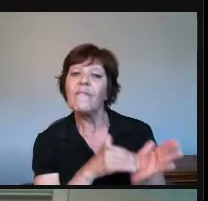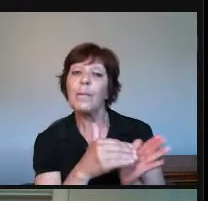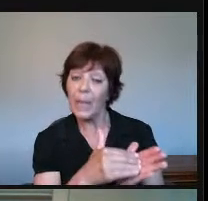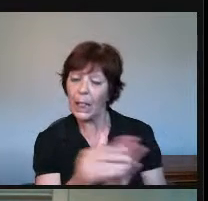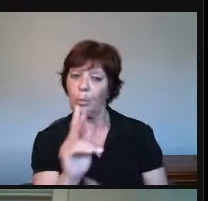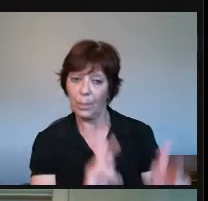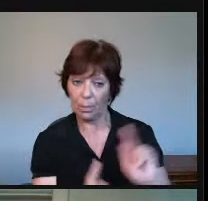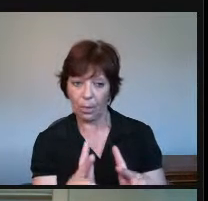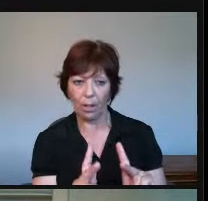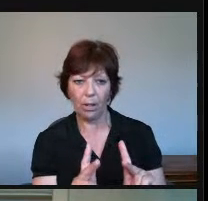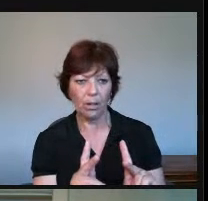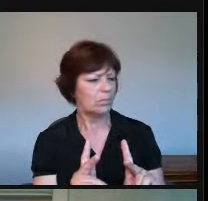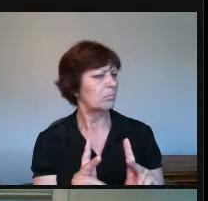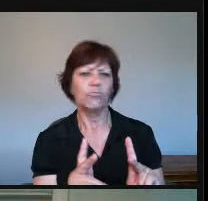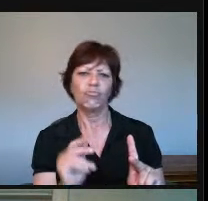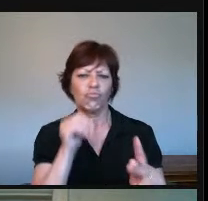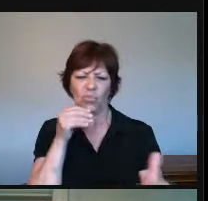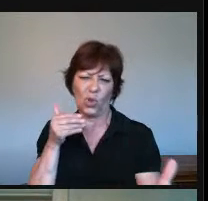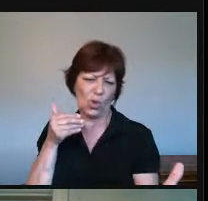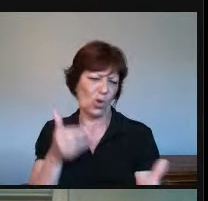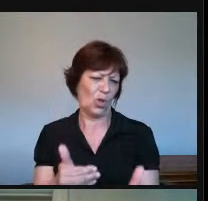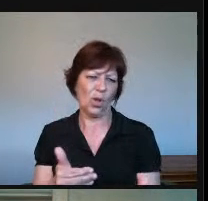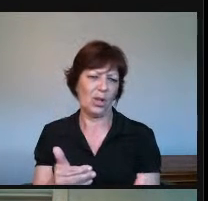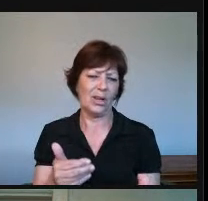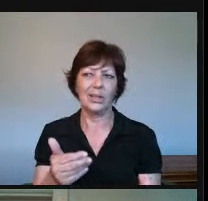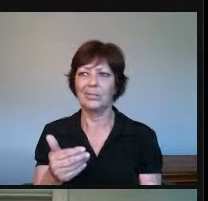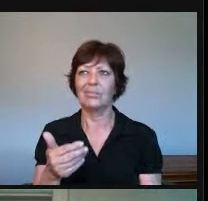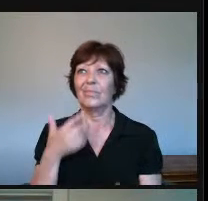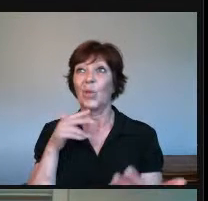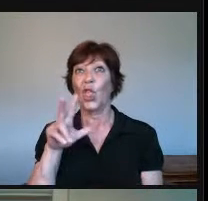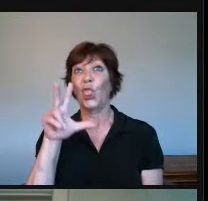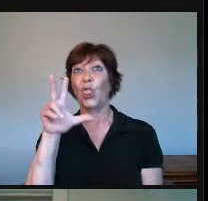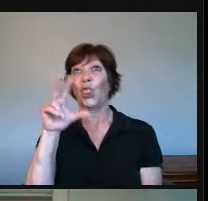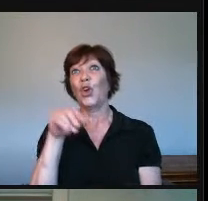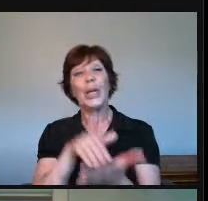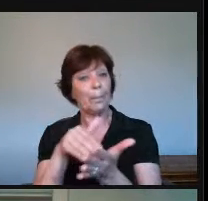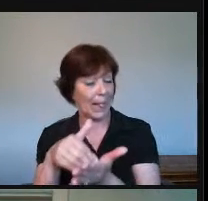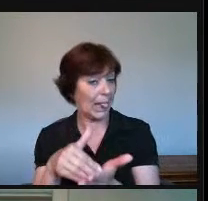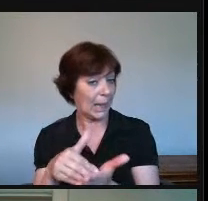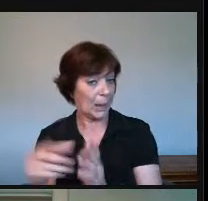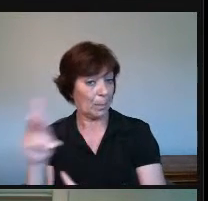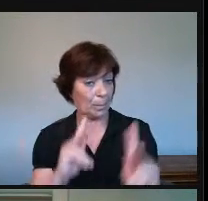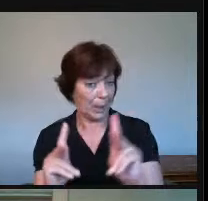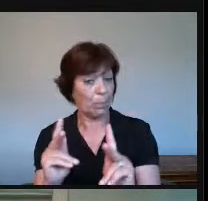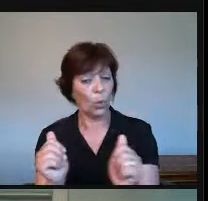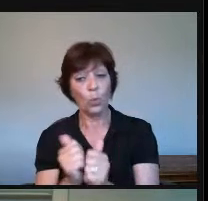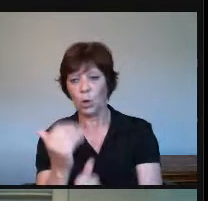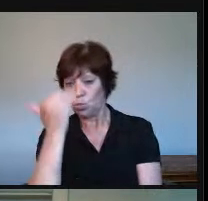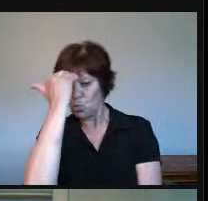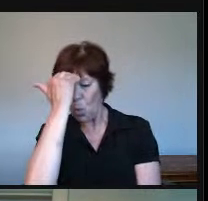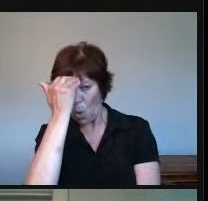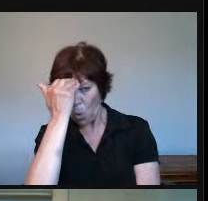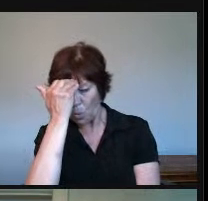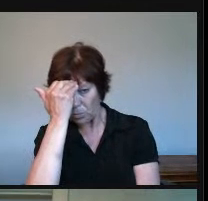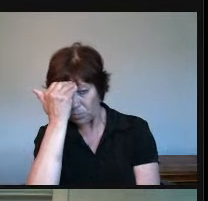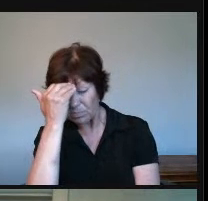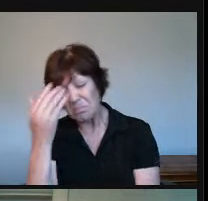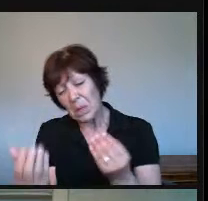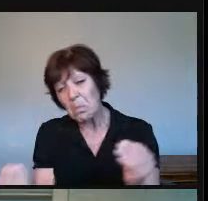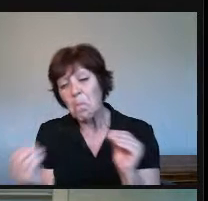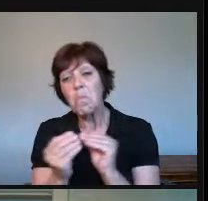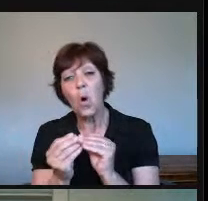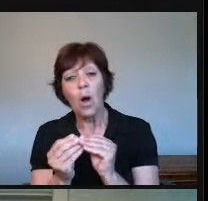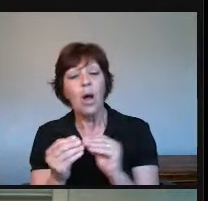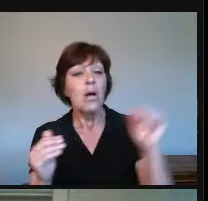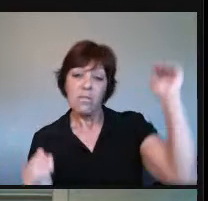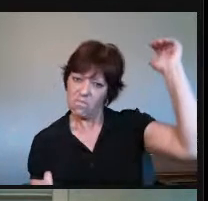and we're not close to that with COVID. We're probably getting close to 30 million people with known infections, maybe a little more, but we only